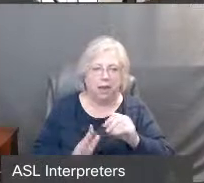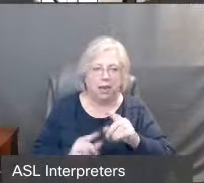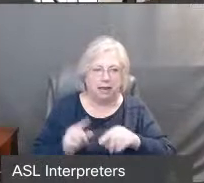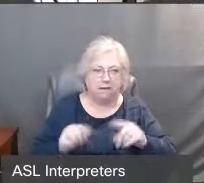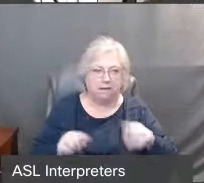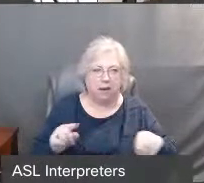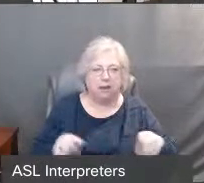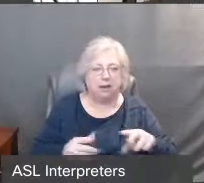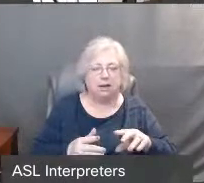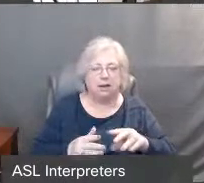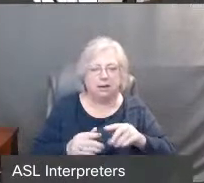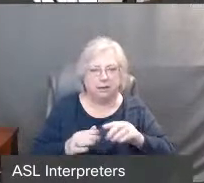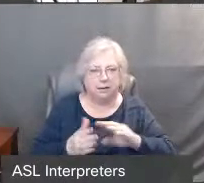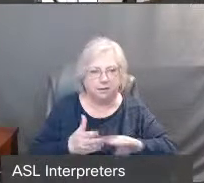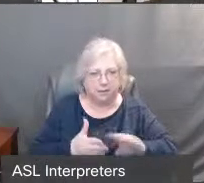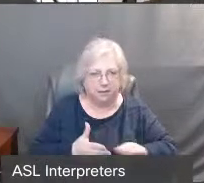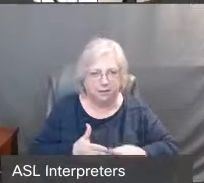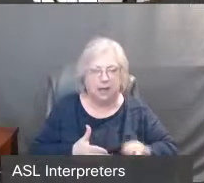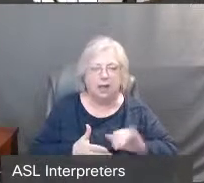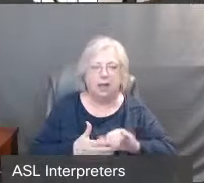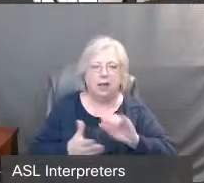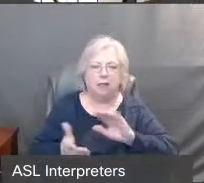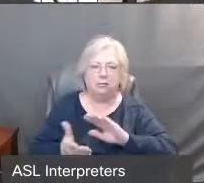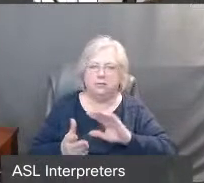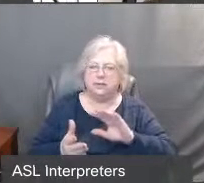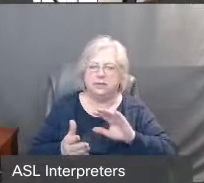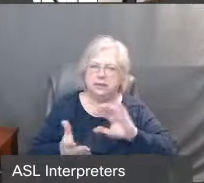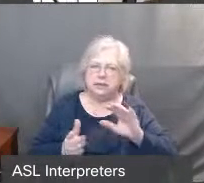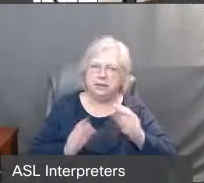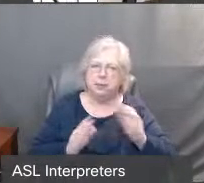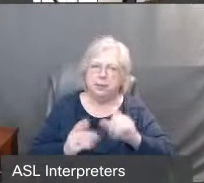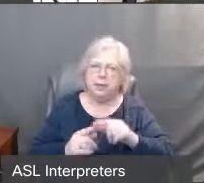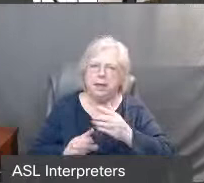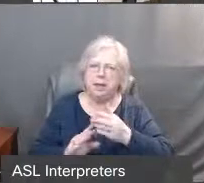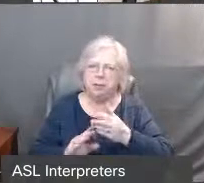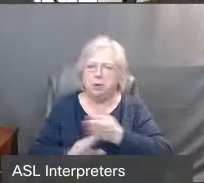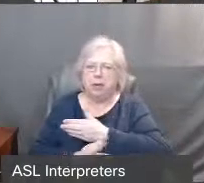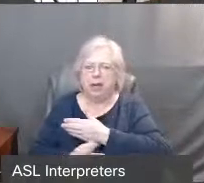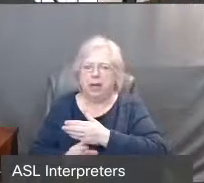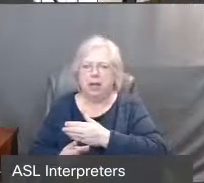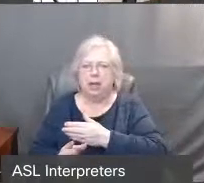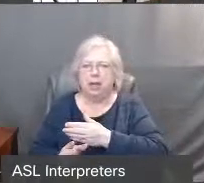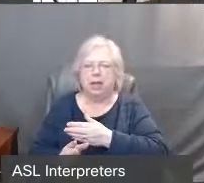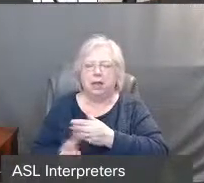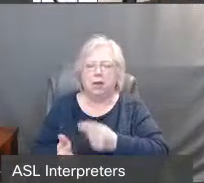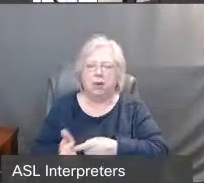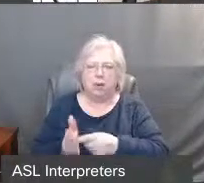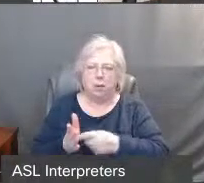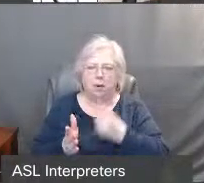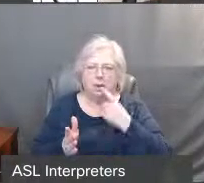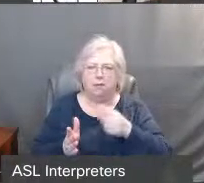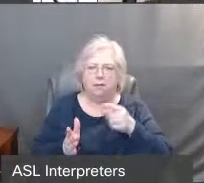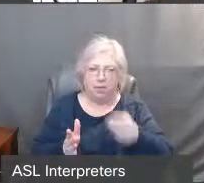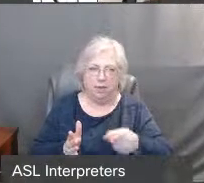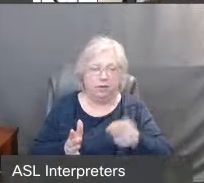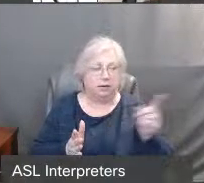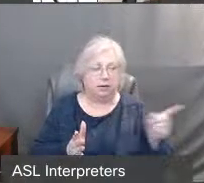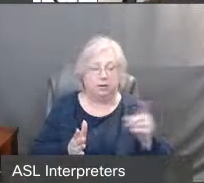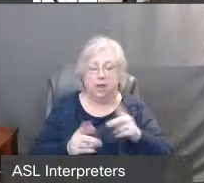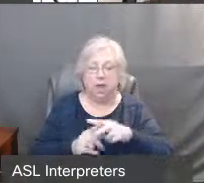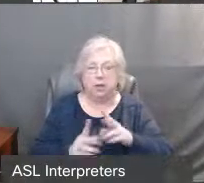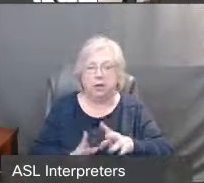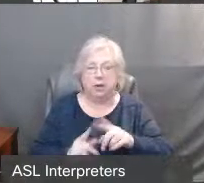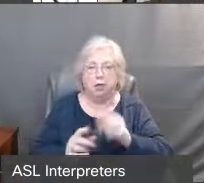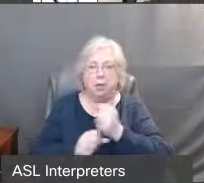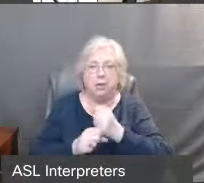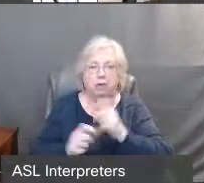that very clearly seem to be a precursor to a future request of this commission to make changes to this